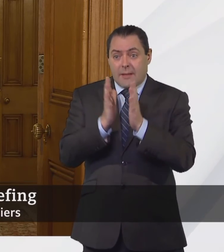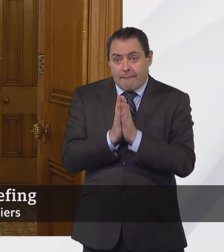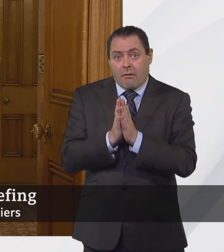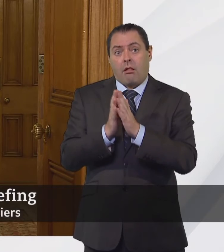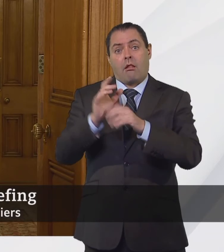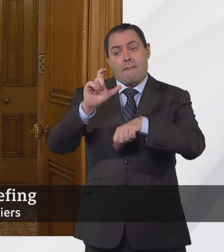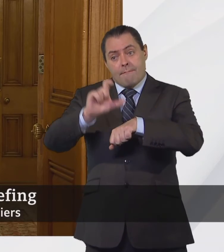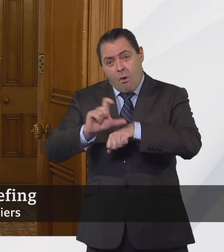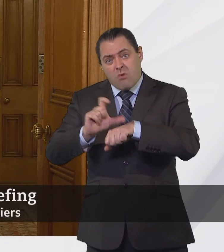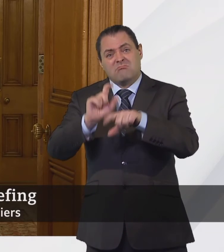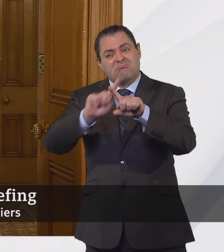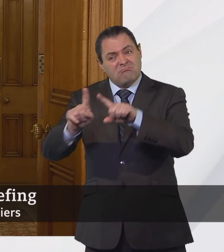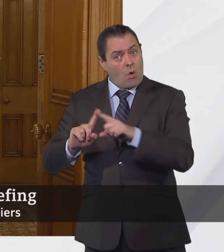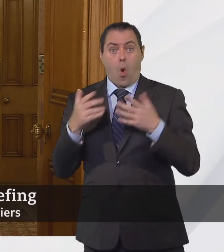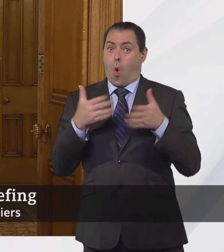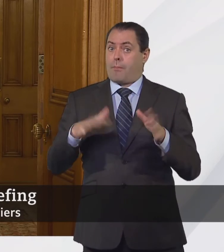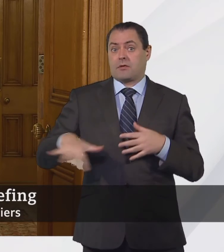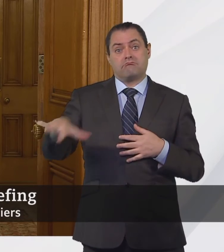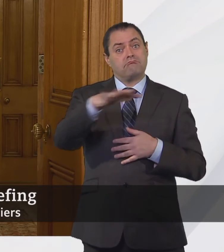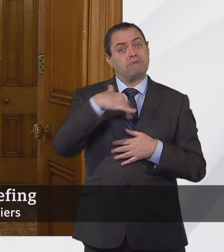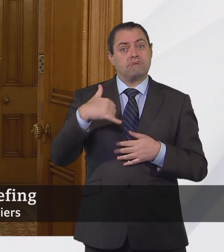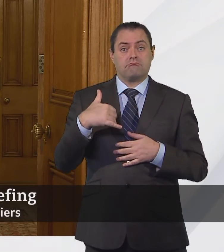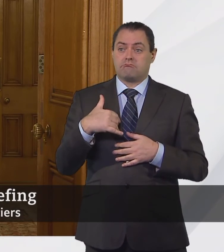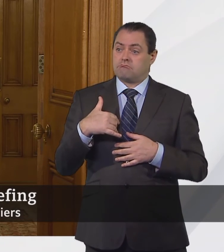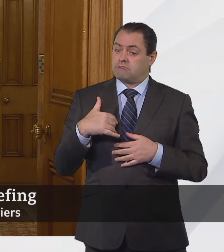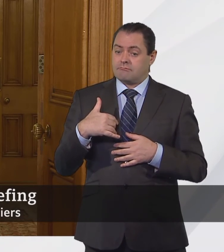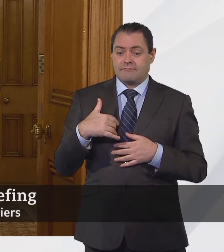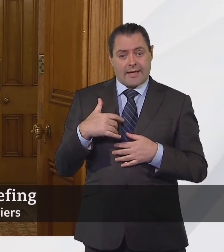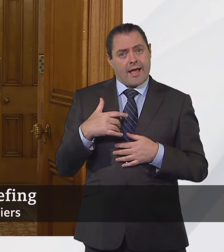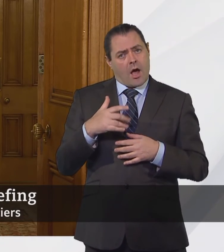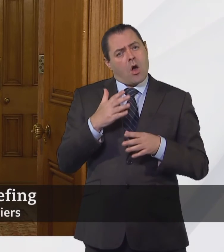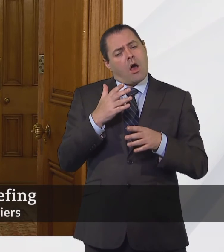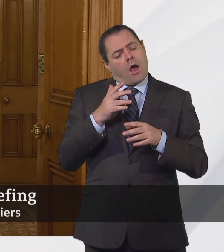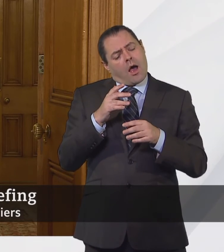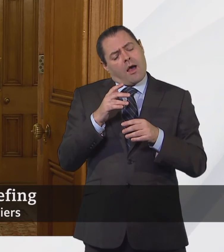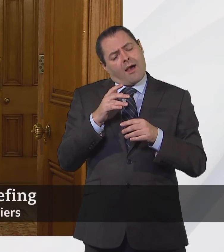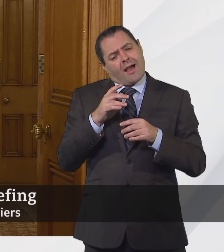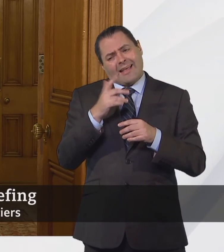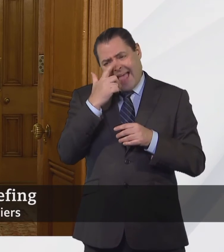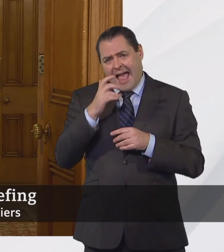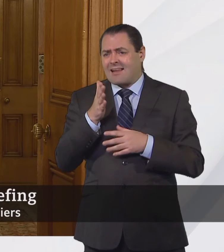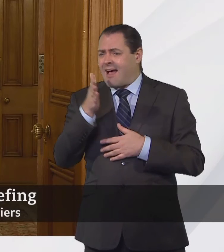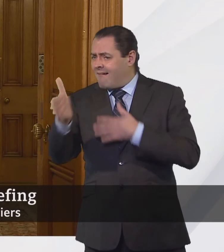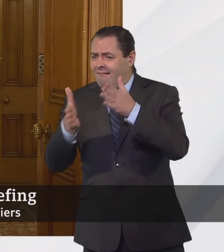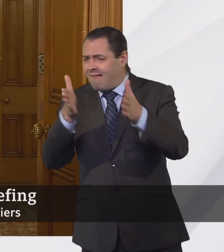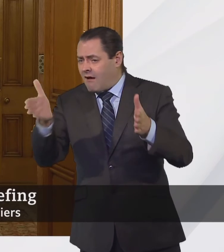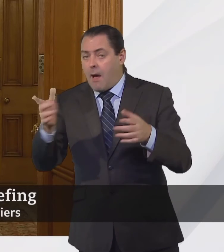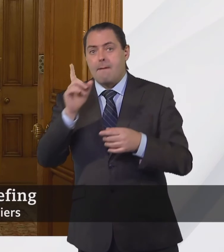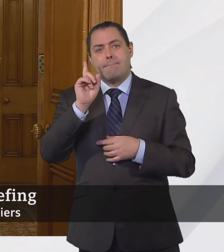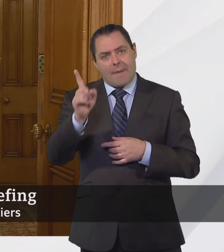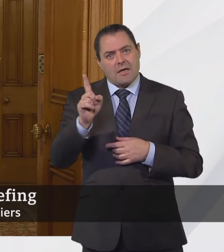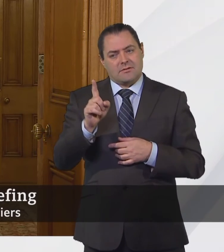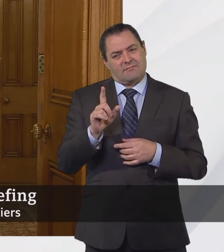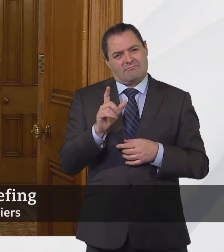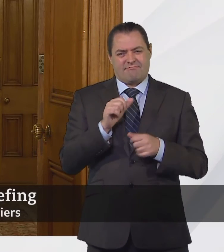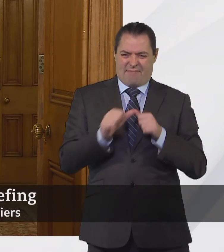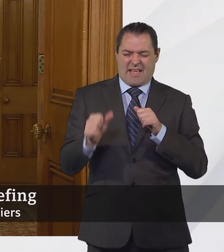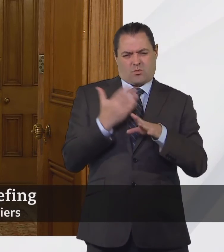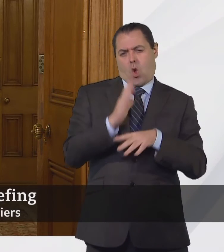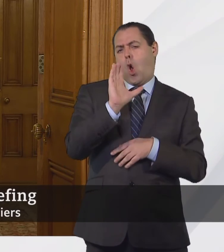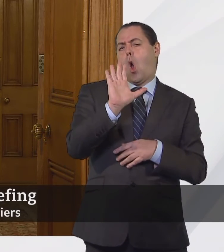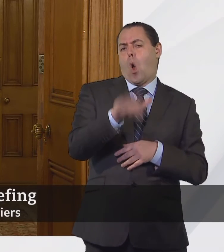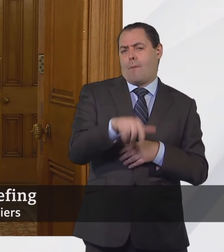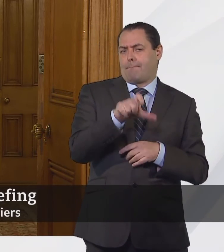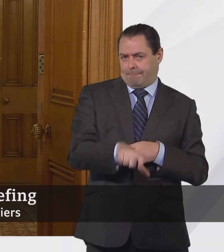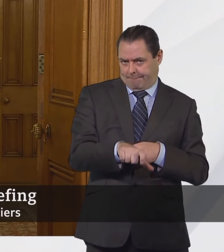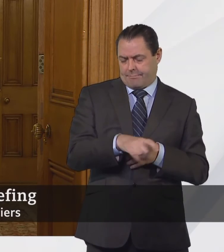be instructed to stay at home, though you should continue to work from home if you can. The rule of 6 will once